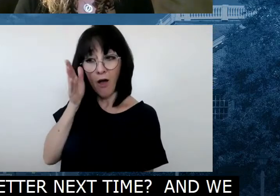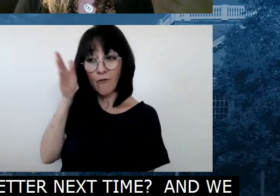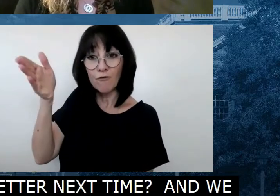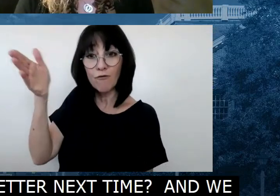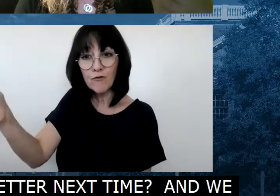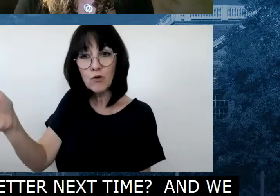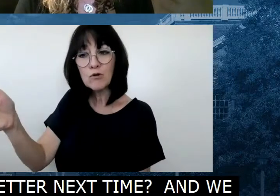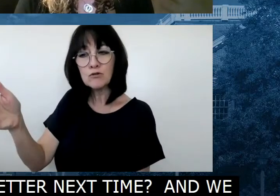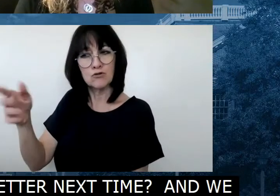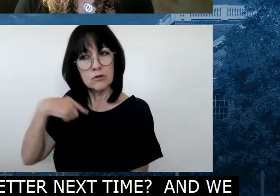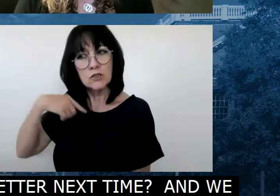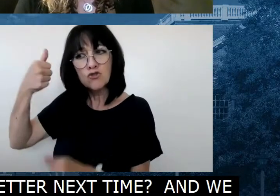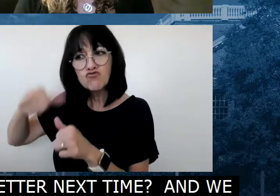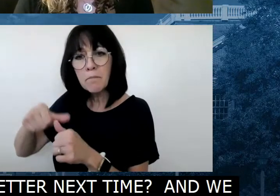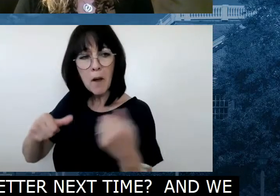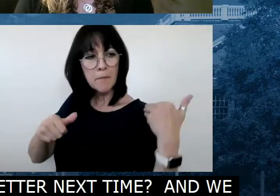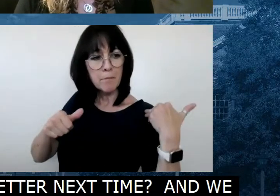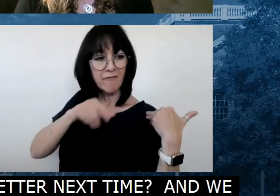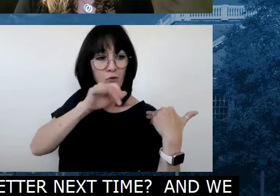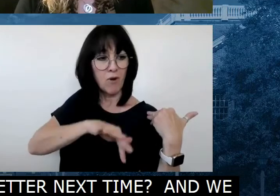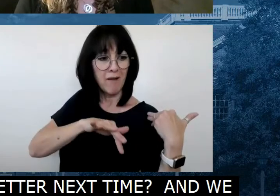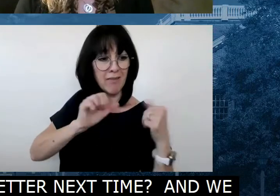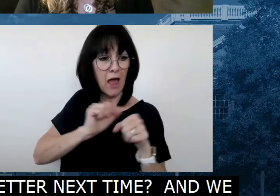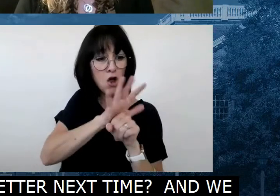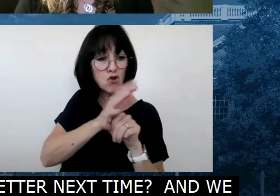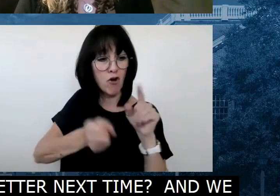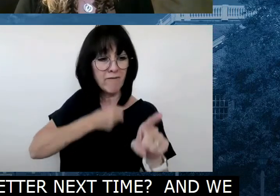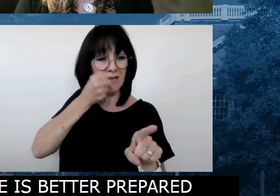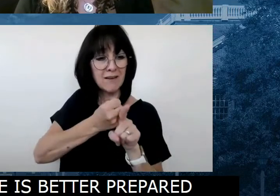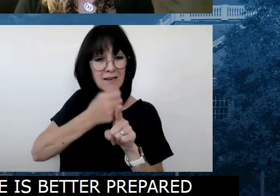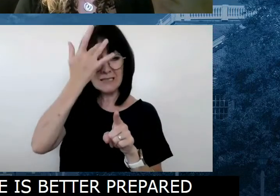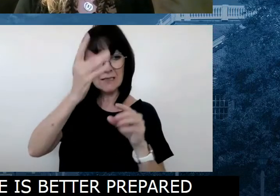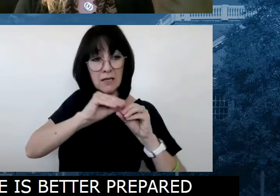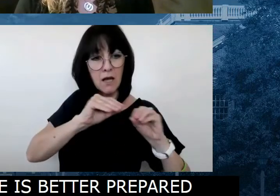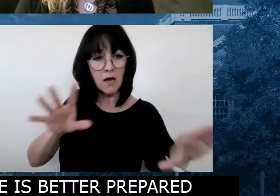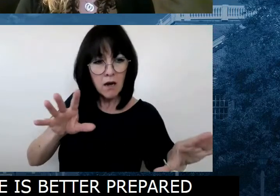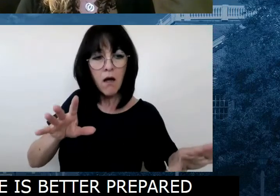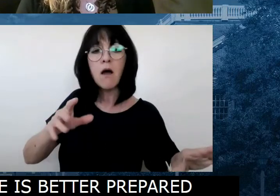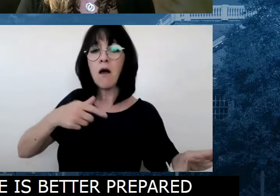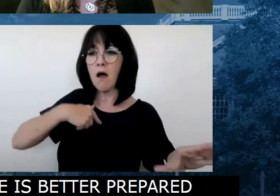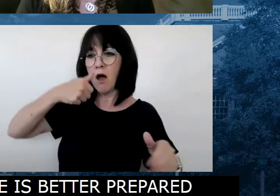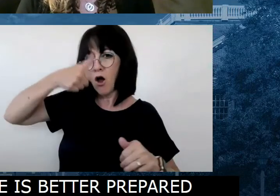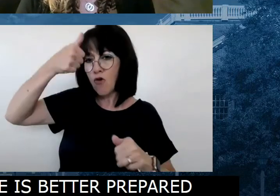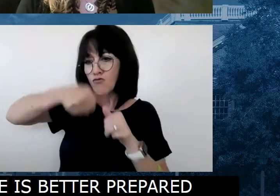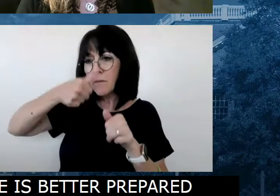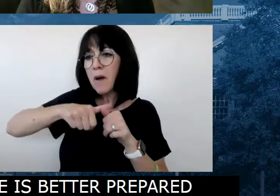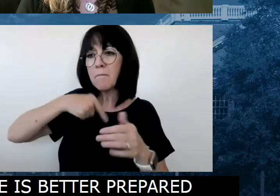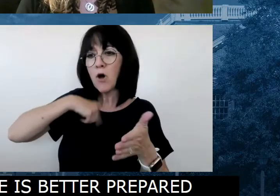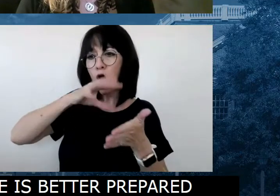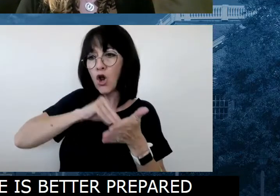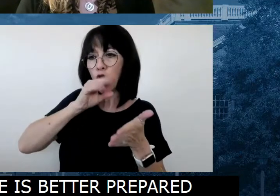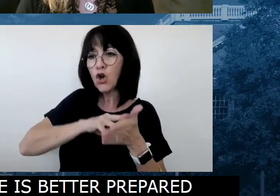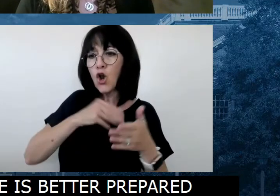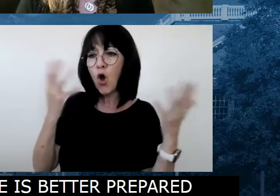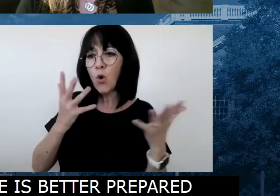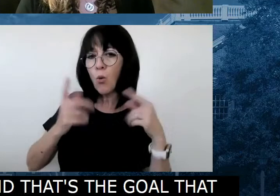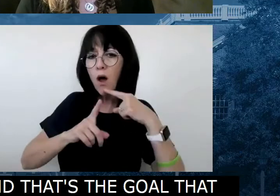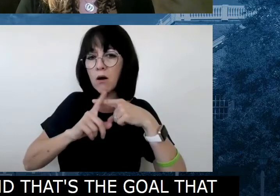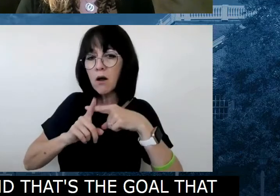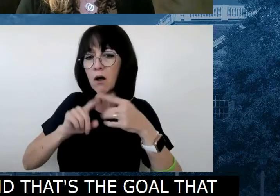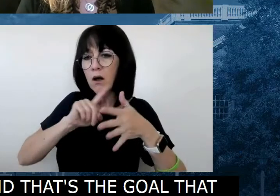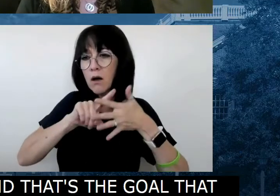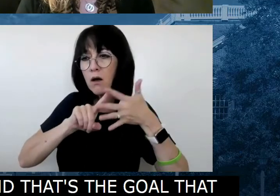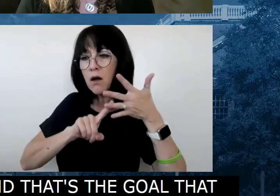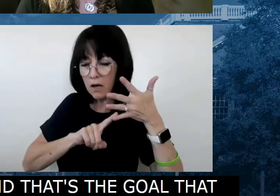sure that's the way we leave it. Nick, Dr. Tay and AJ both mentioned constantly learning and evaluating what we were